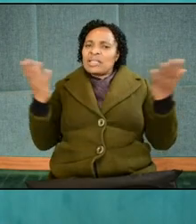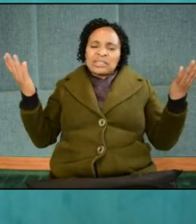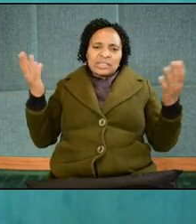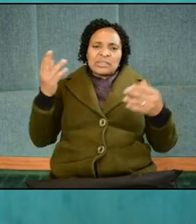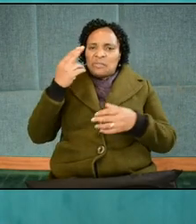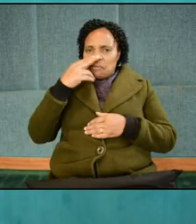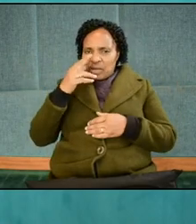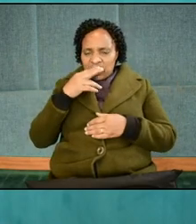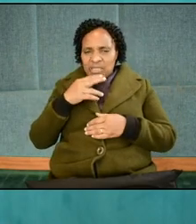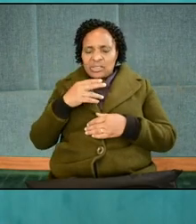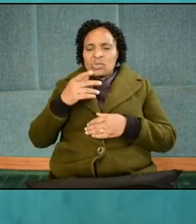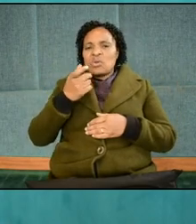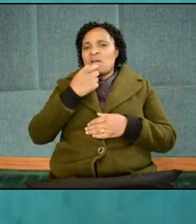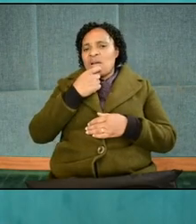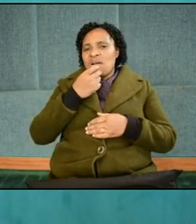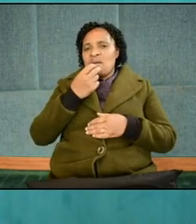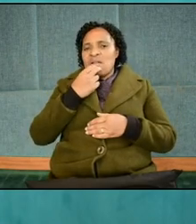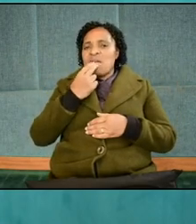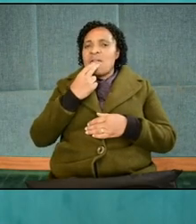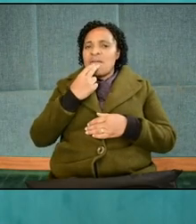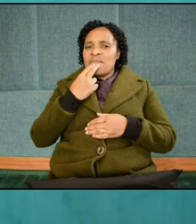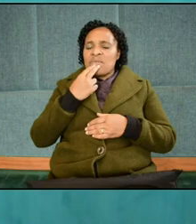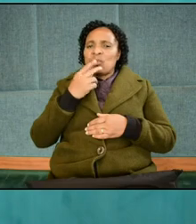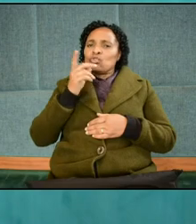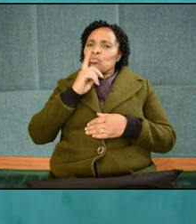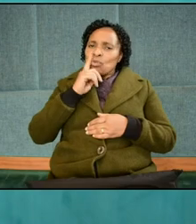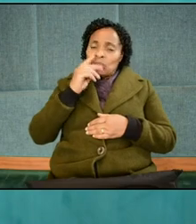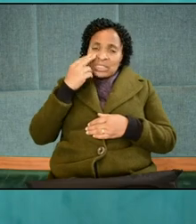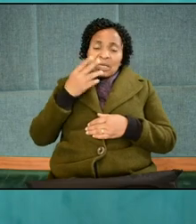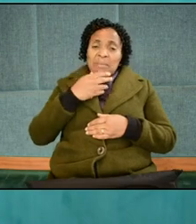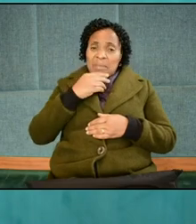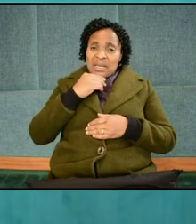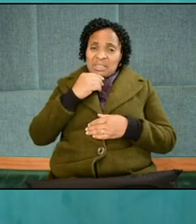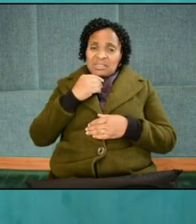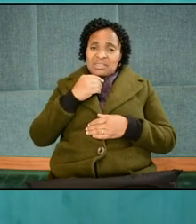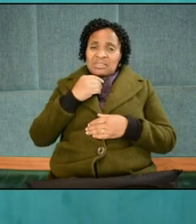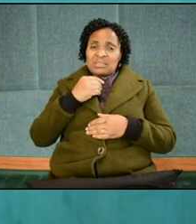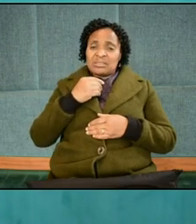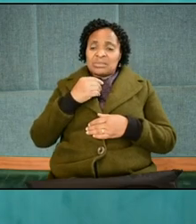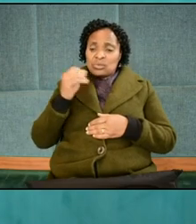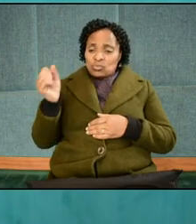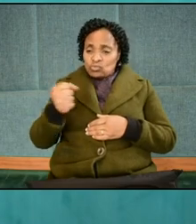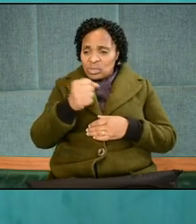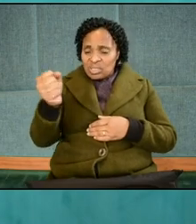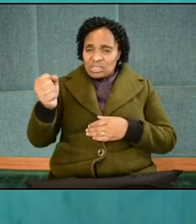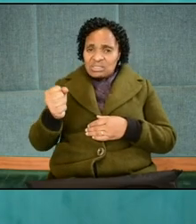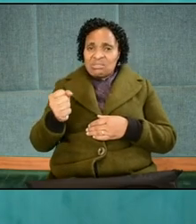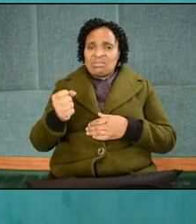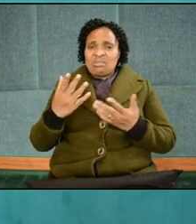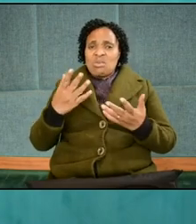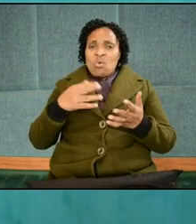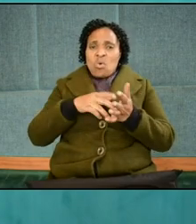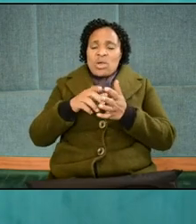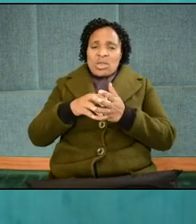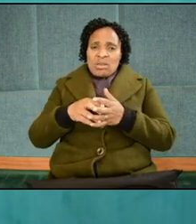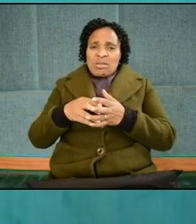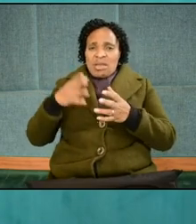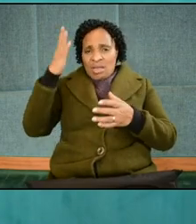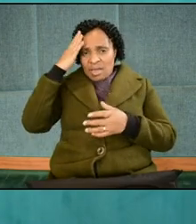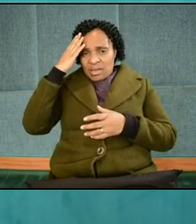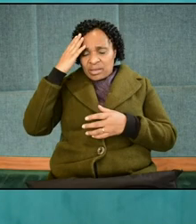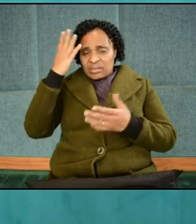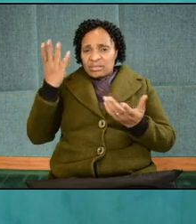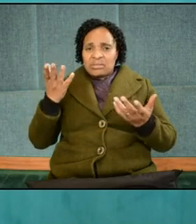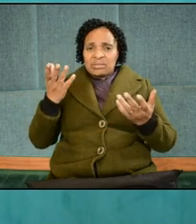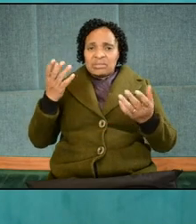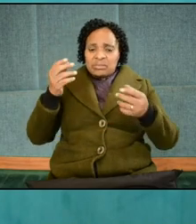funny and you laugh. Tomorrow you'll see a man on the street walking with a headscarf and a dress and you'll find, and you